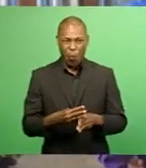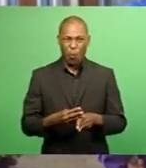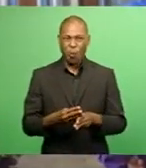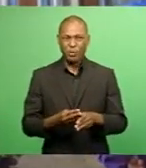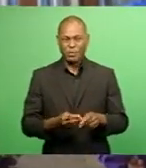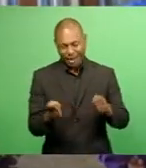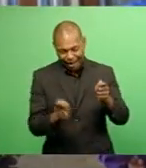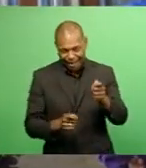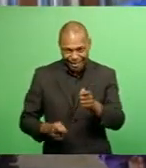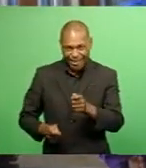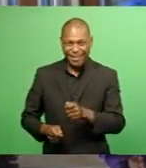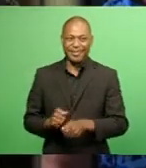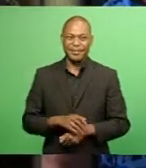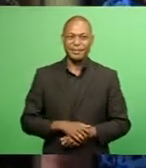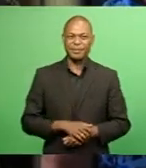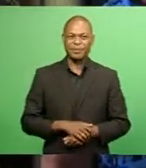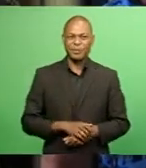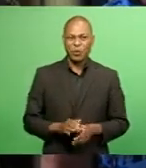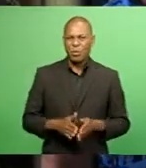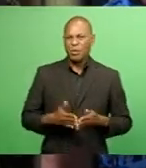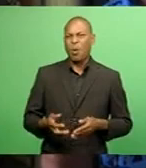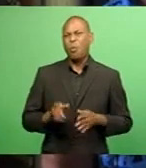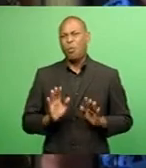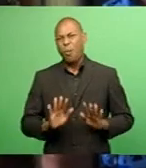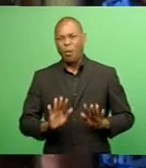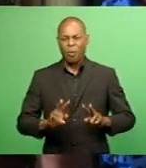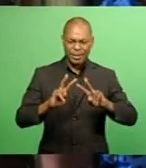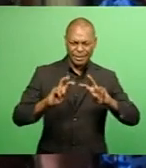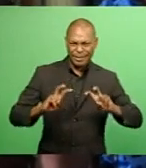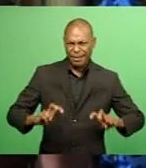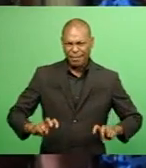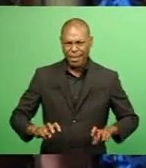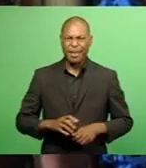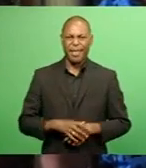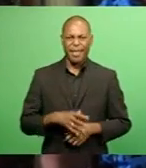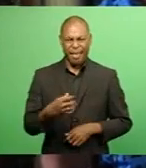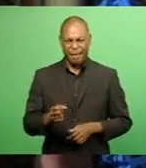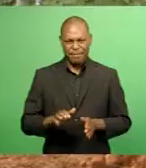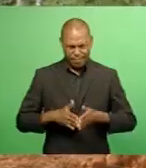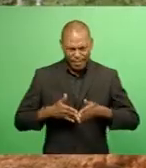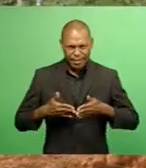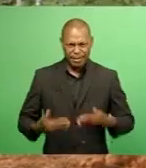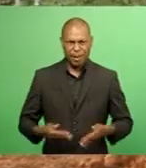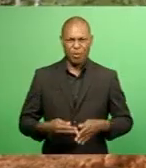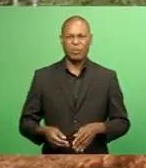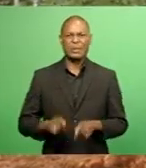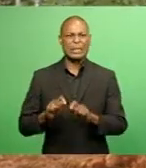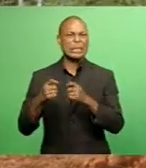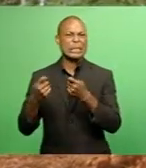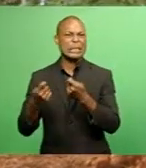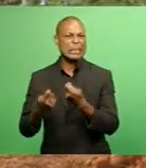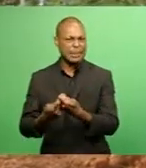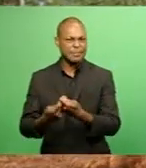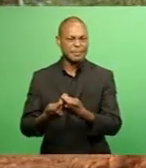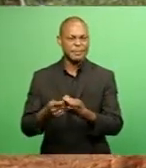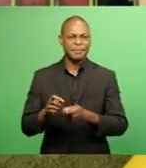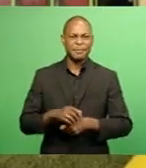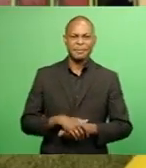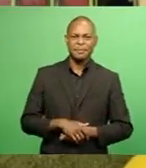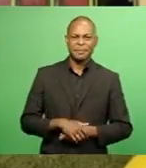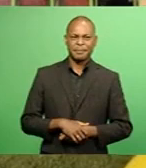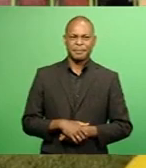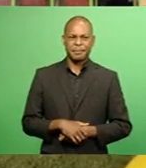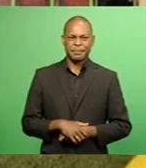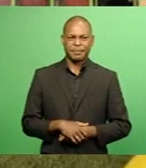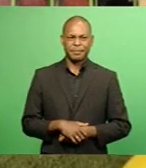now awaiting the outcome of a geological survey that was conducted on the new site by a team from the Mineral Resources Department.